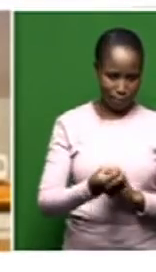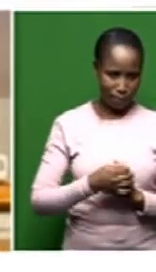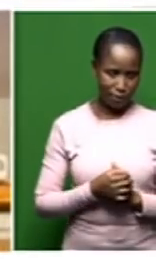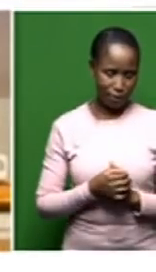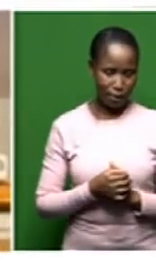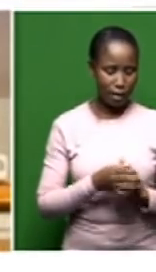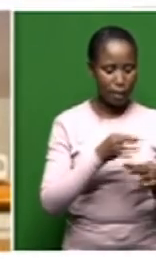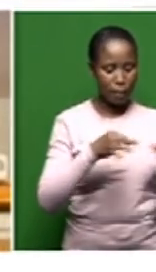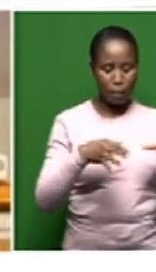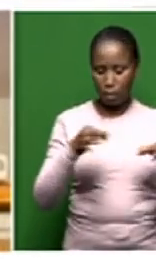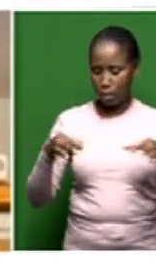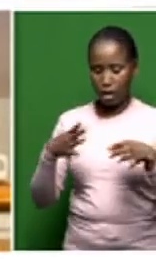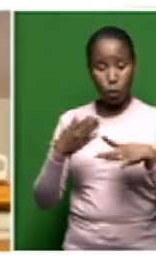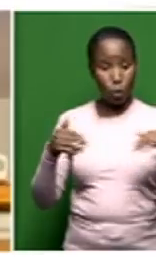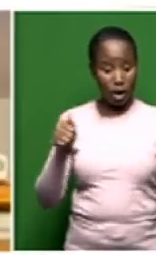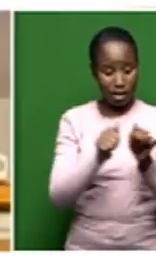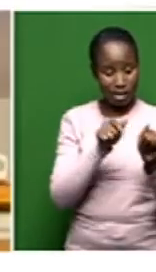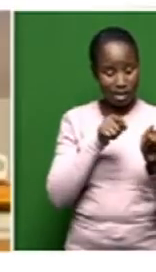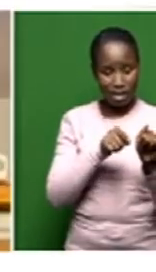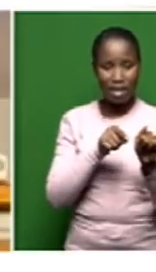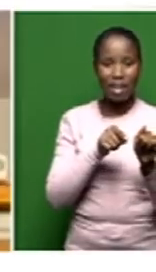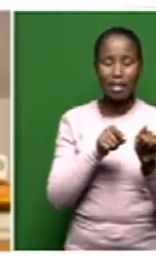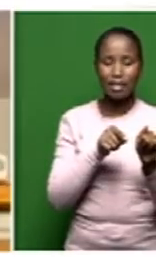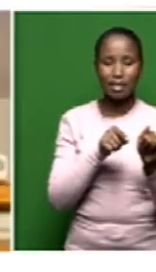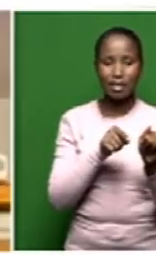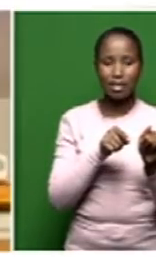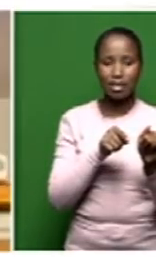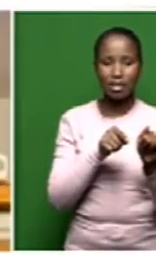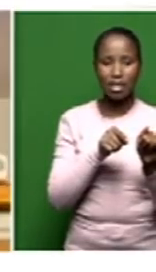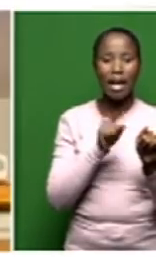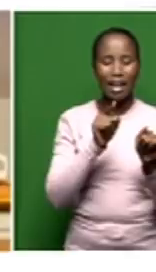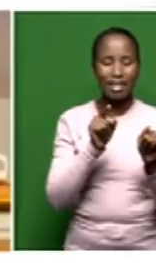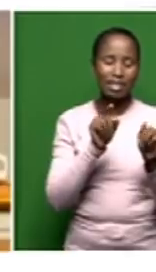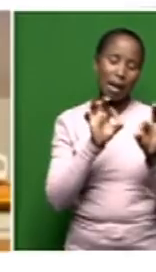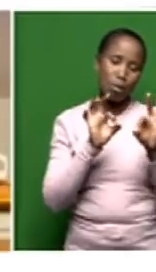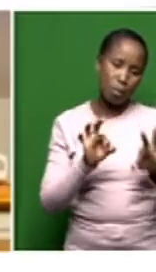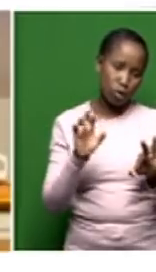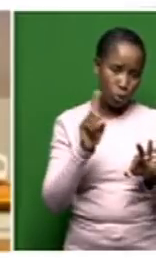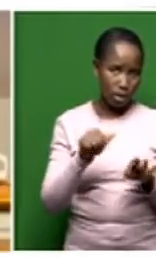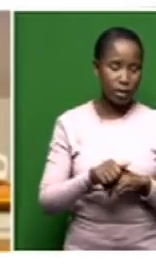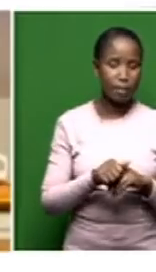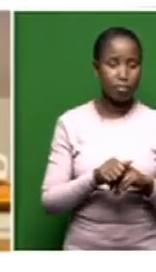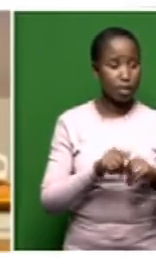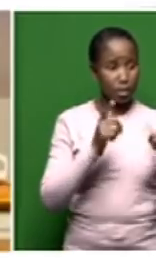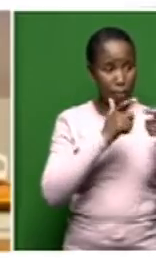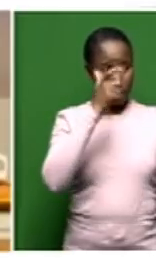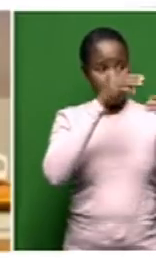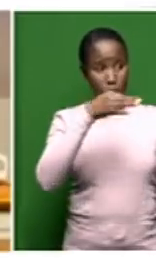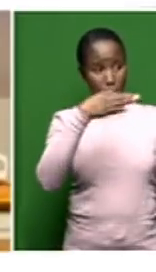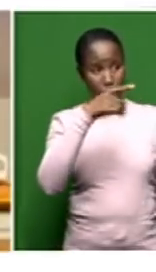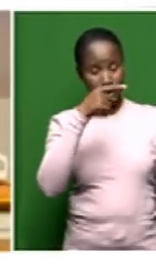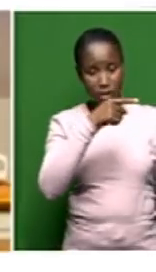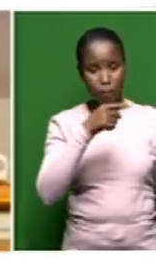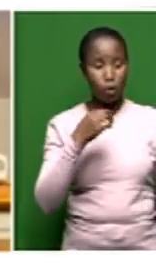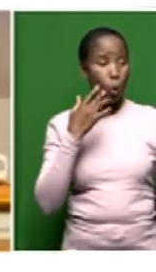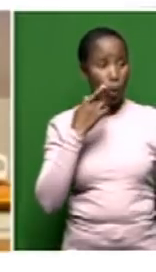Coalitions is very much more appropriate. Dominant parties, it's very difficult to run when